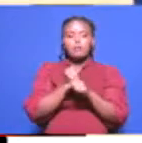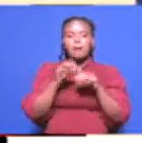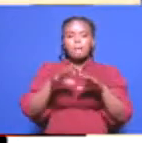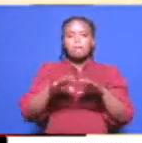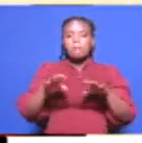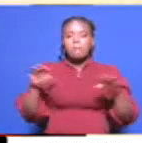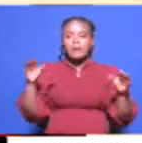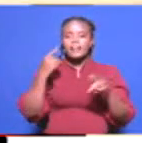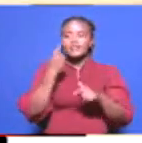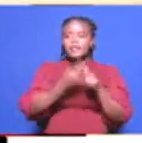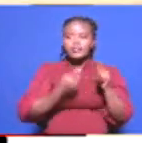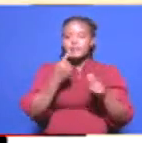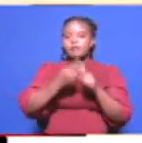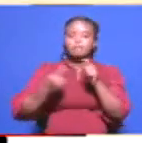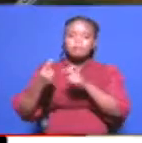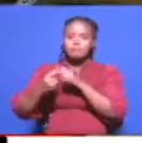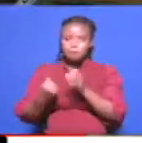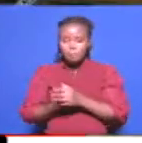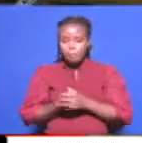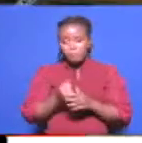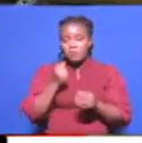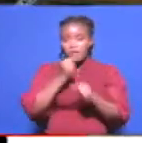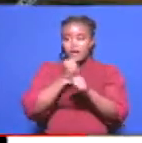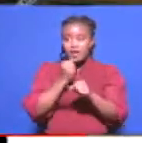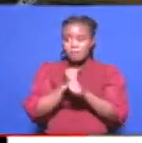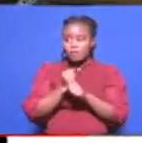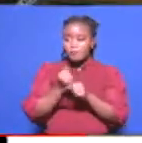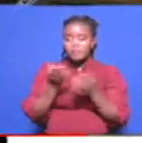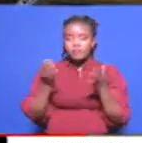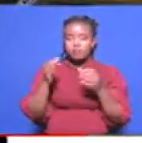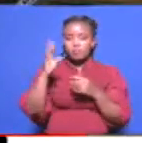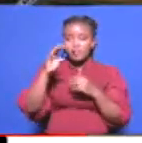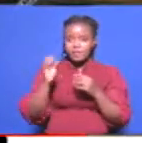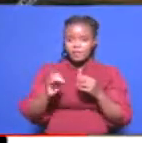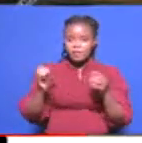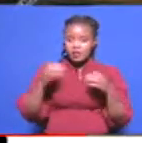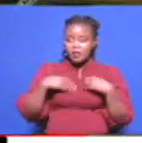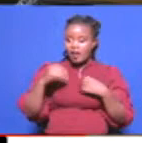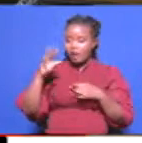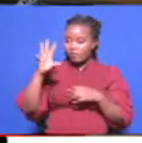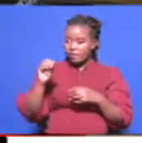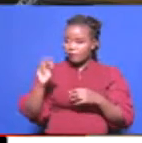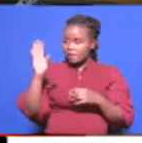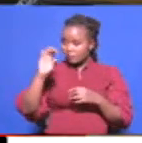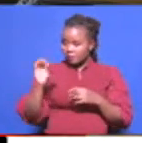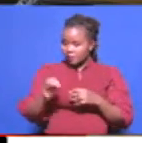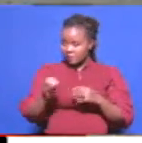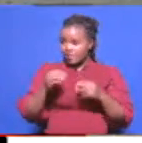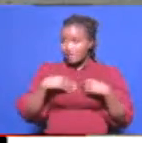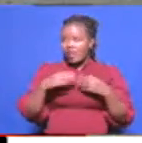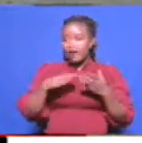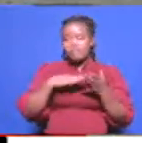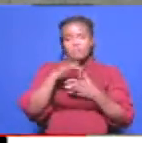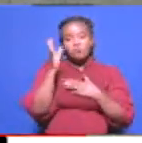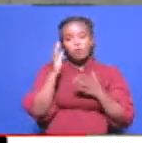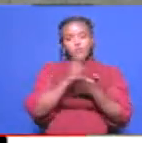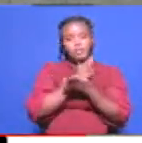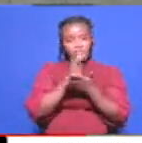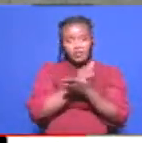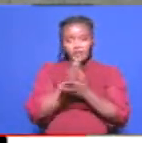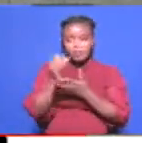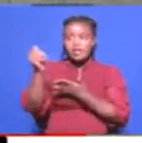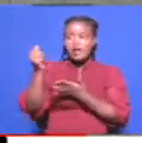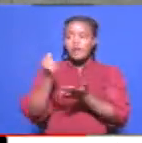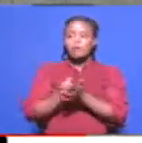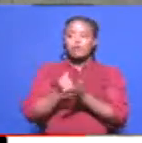seen the unemployment rate in the country jump to 15%, resulting in a huge informal sector that now employs more than 80% of